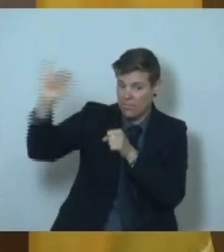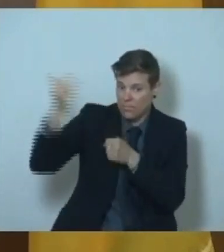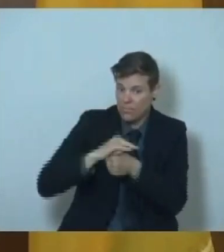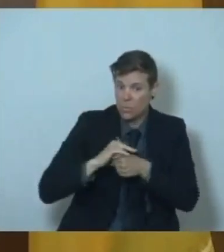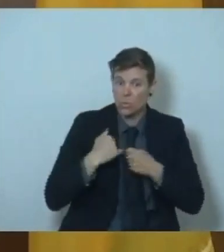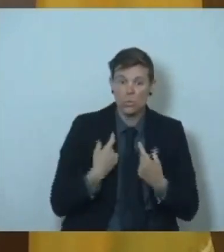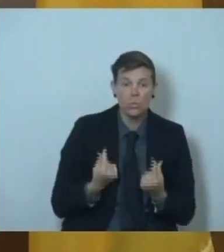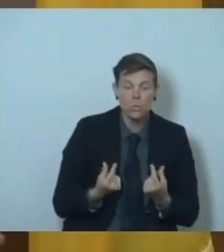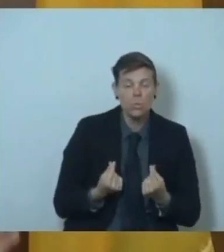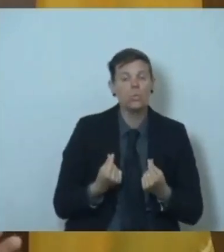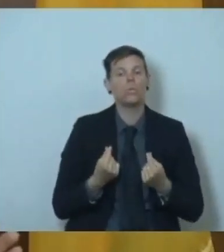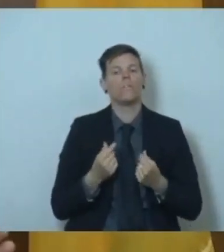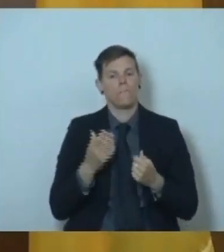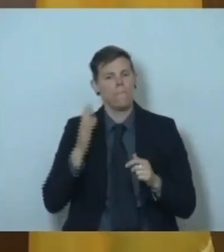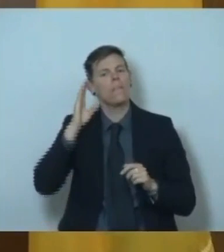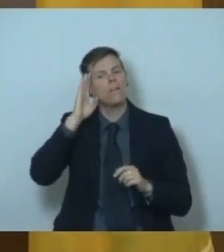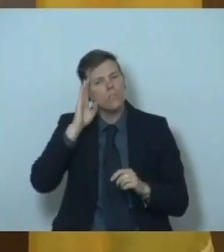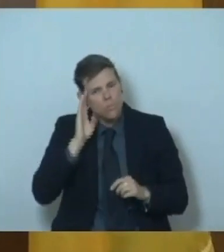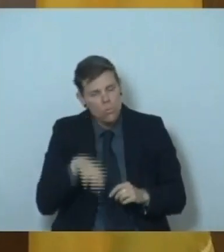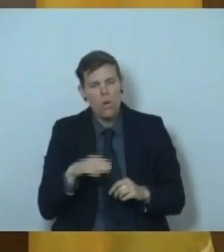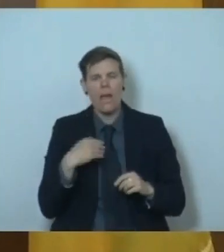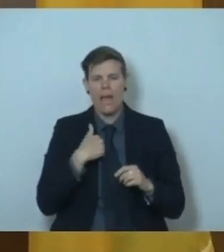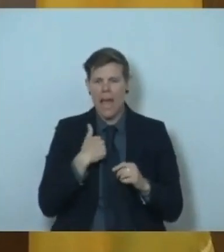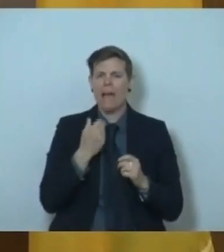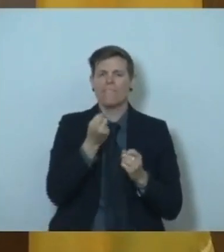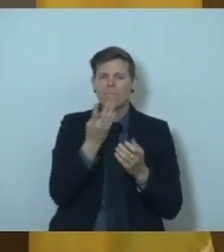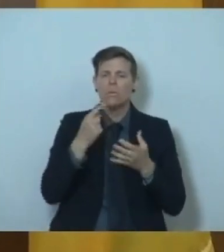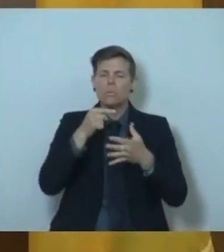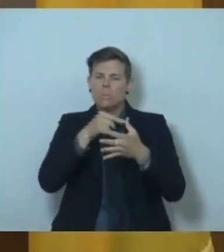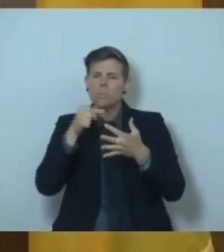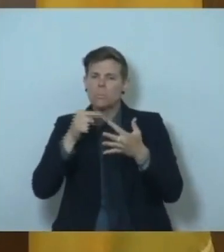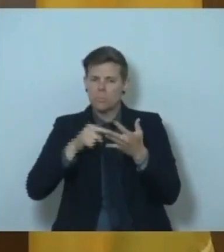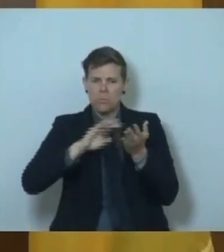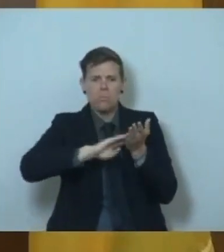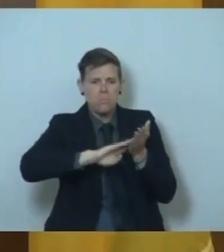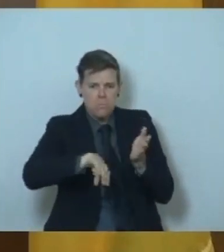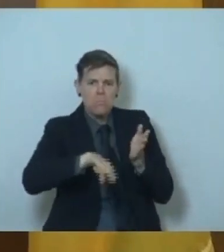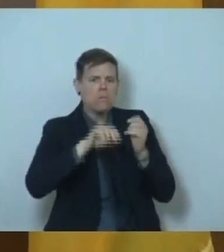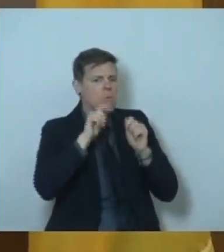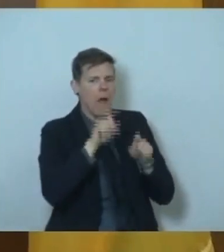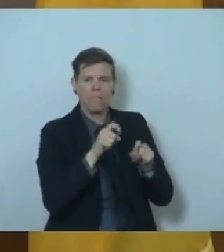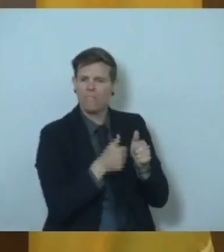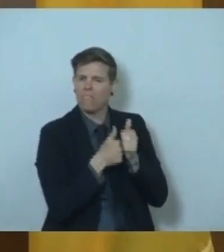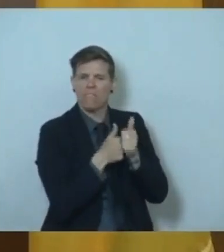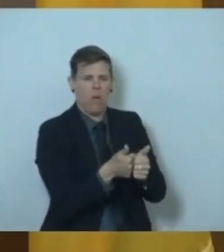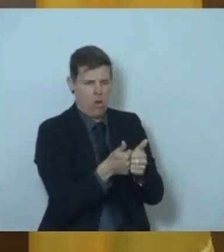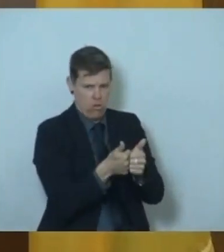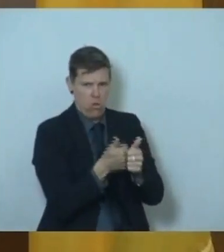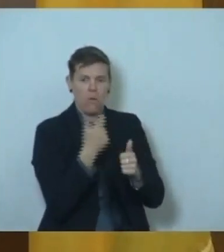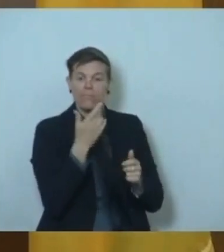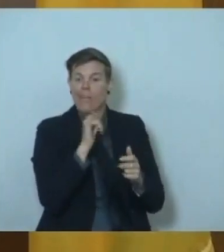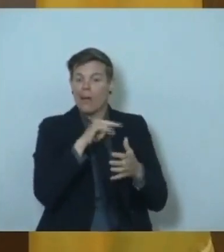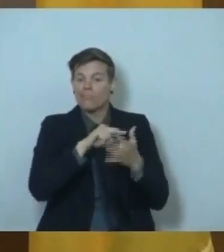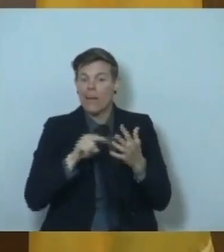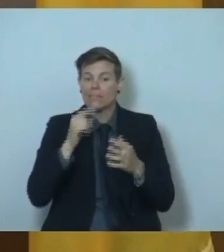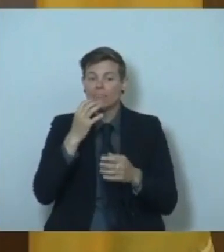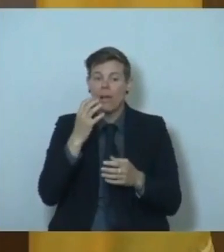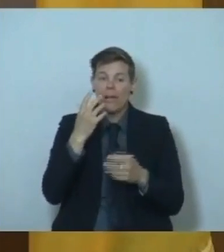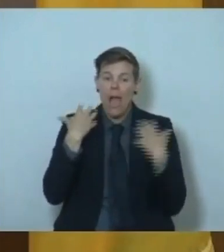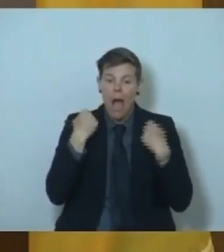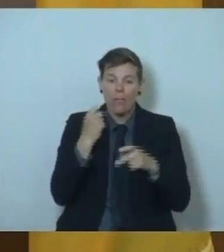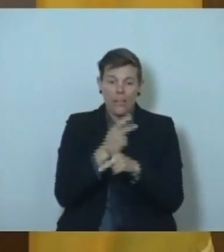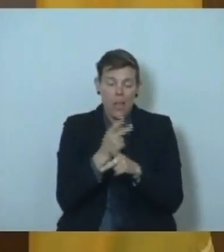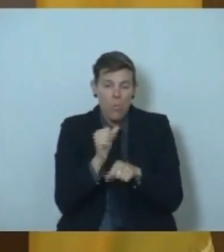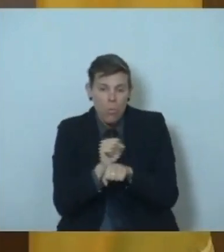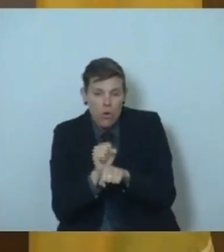come in and out for work, like at the labs. So we're clear about that, but we ask them to take extra precautions in terms of